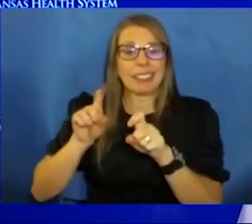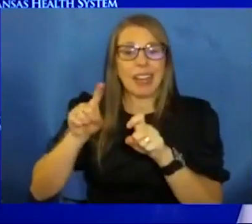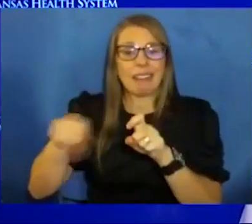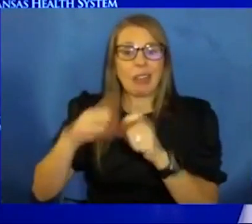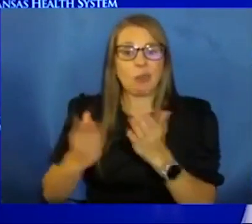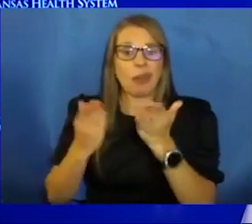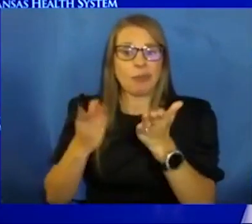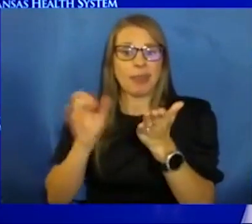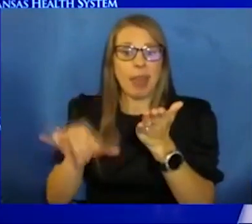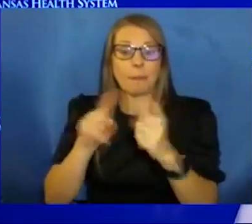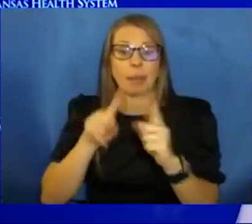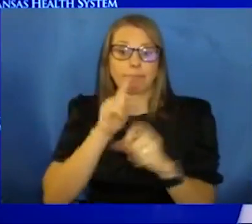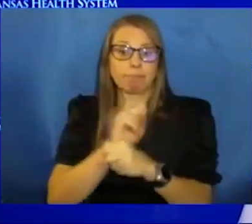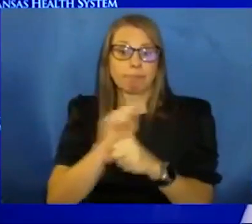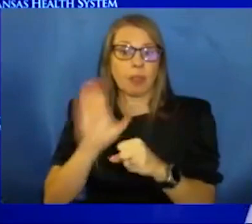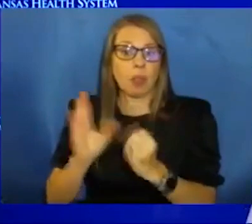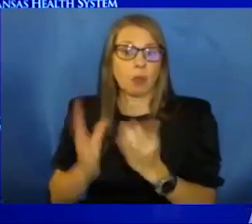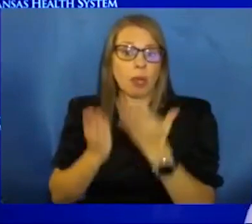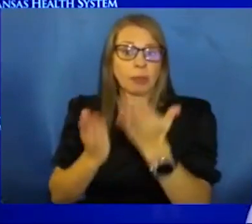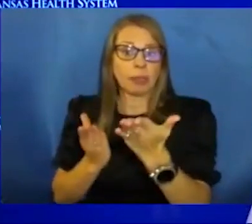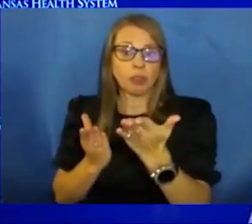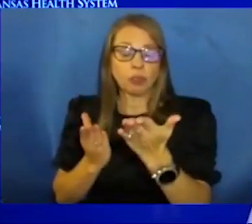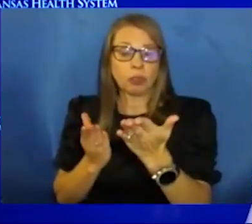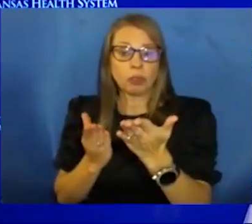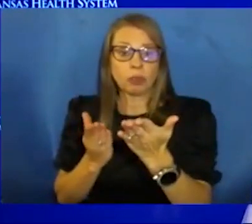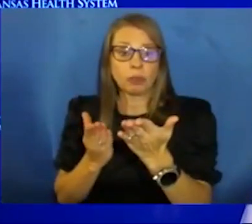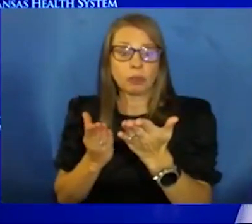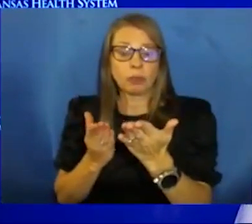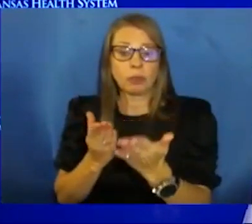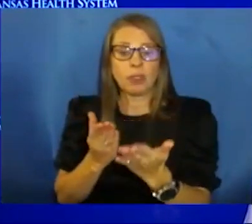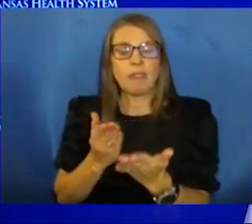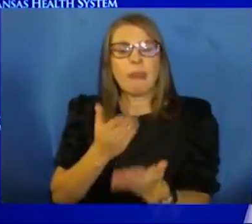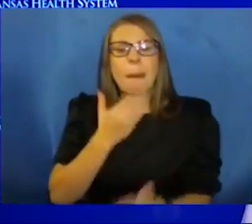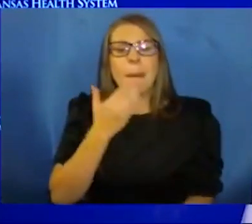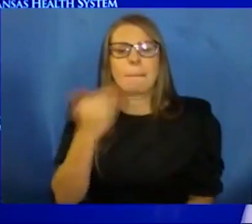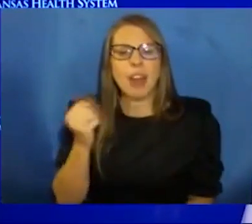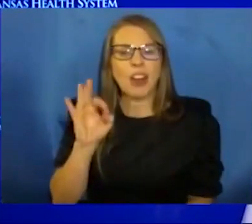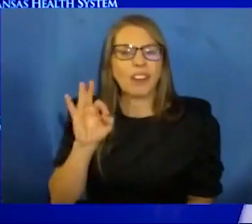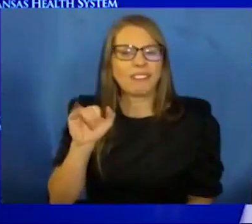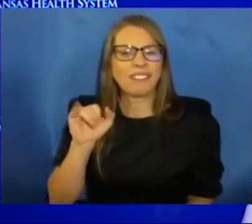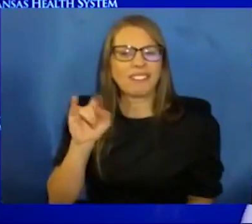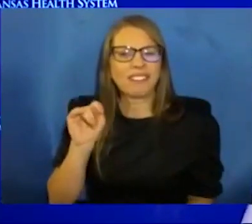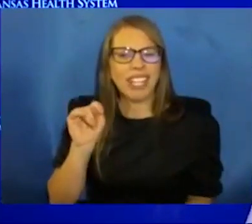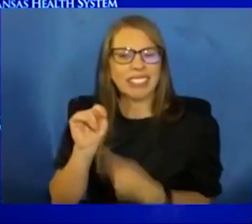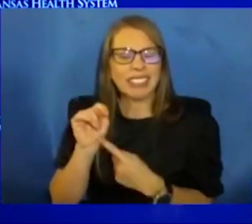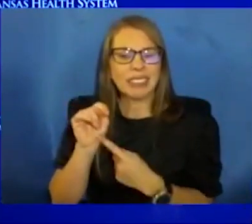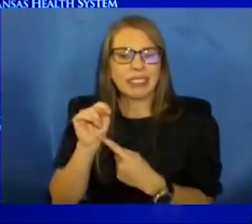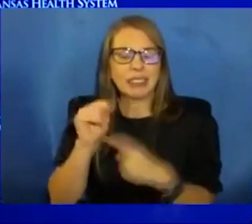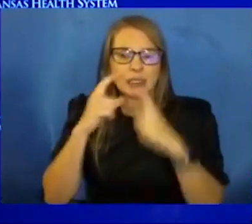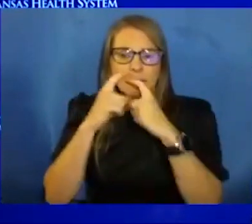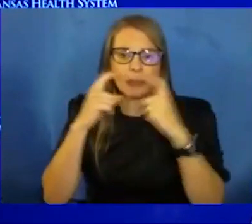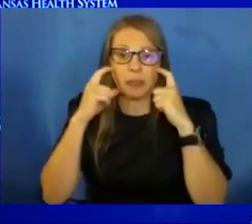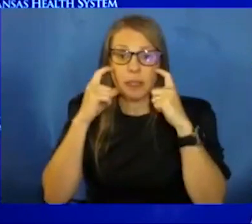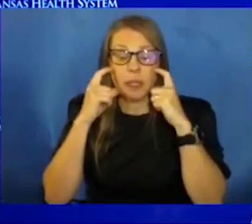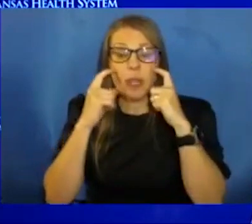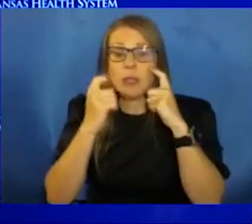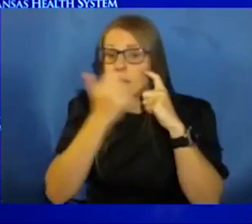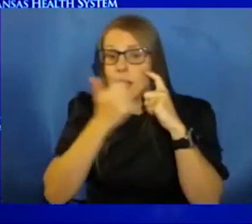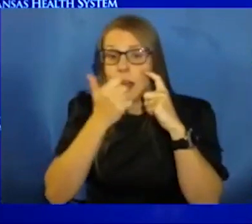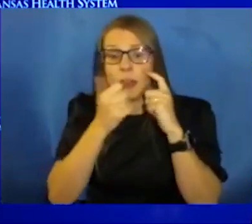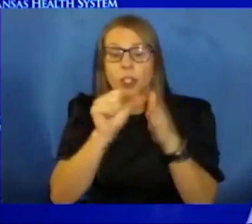guidance of anything about double masking consists of a surgical mask covered by a cloth mask. That is